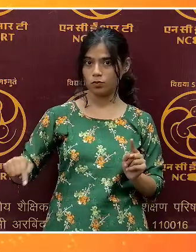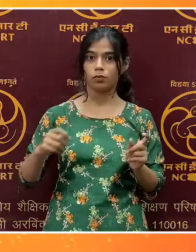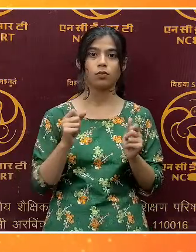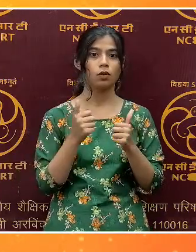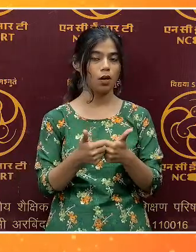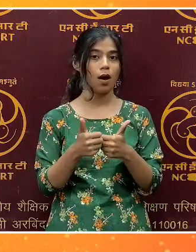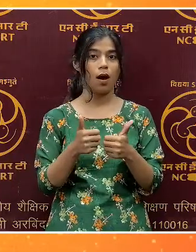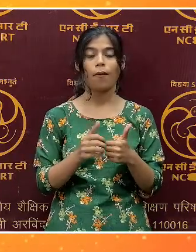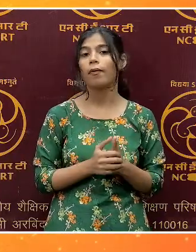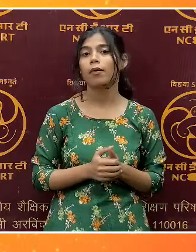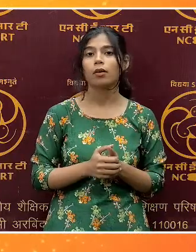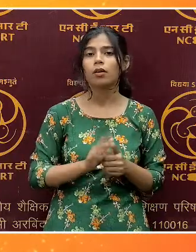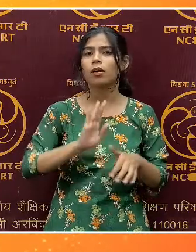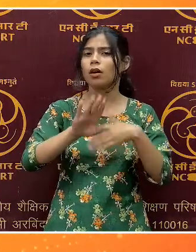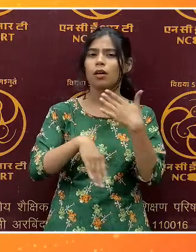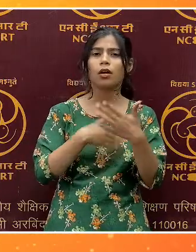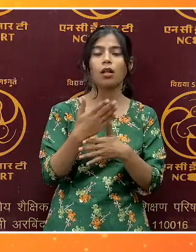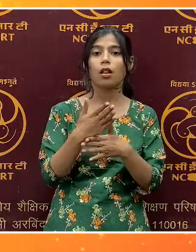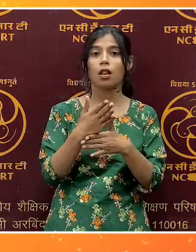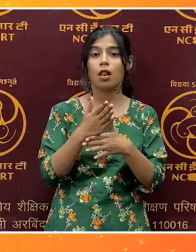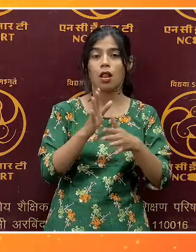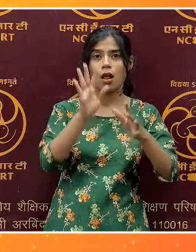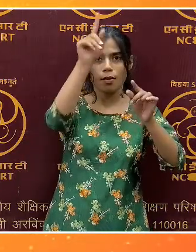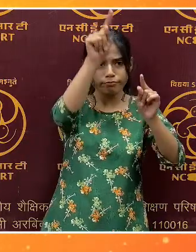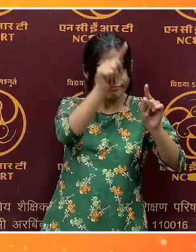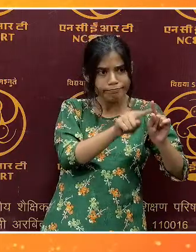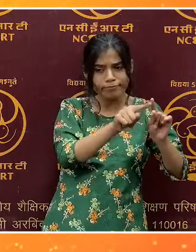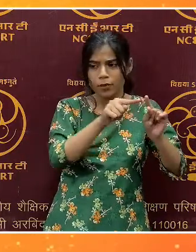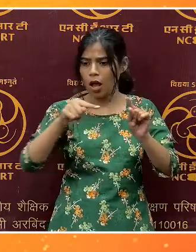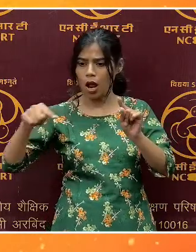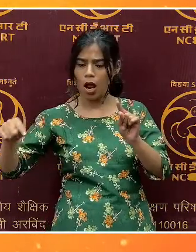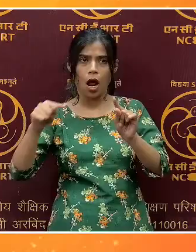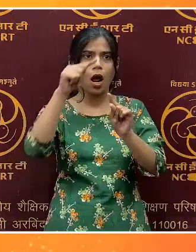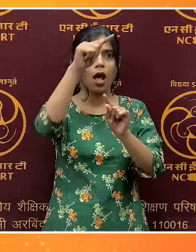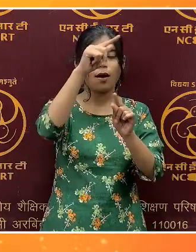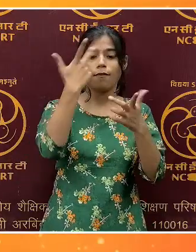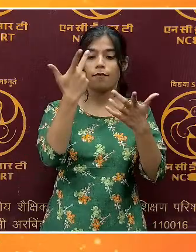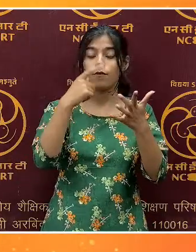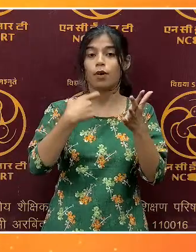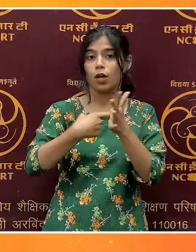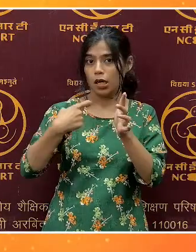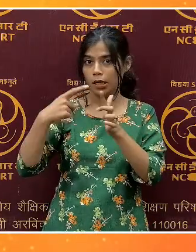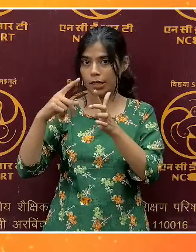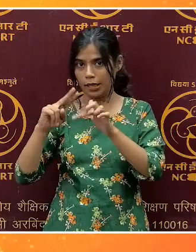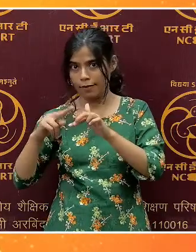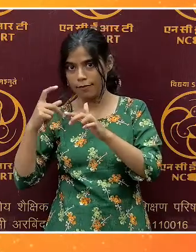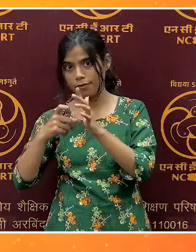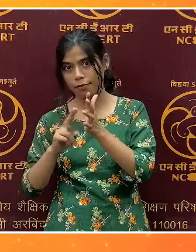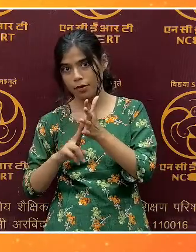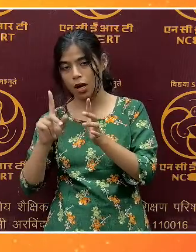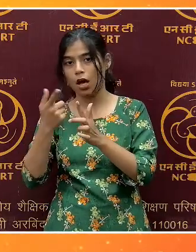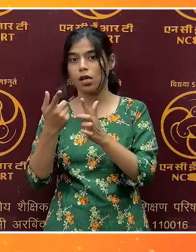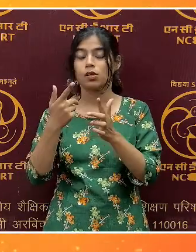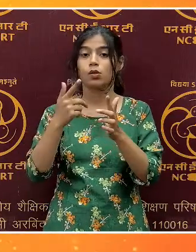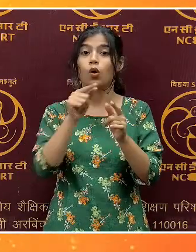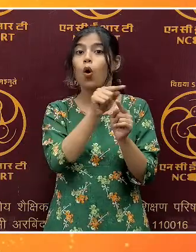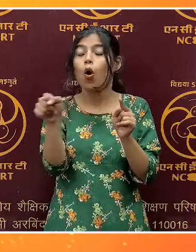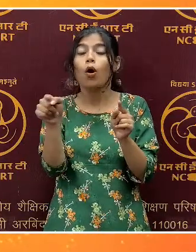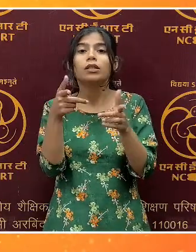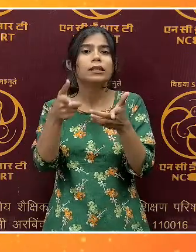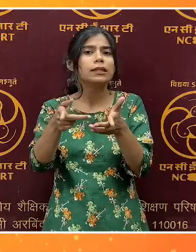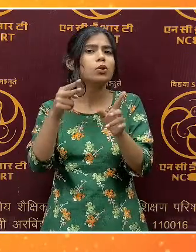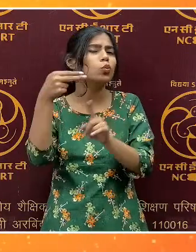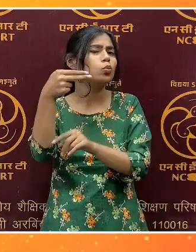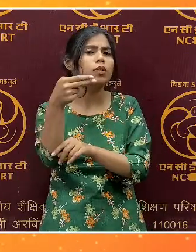R, and other is the angle with respect to the reference line. That angle is marked theta.